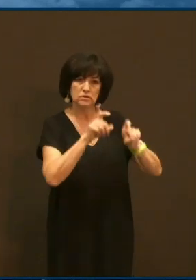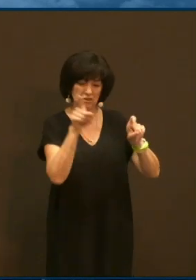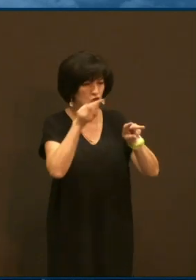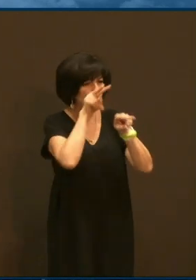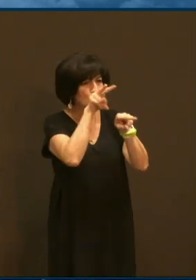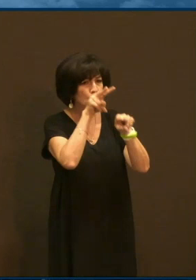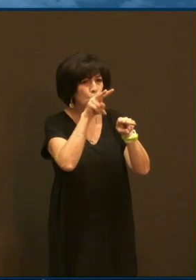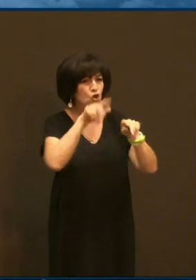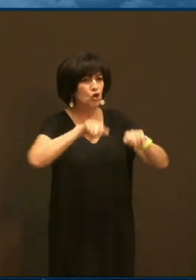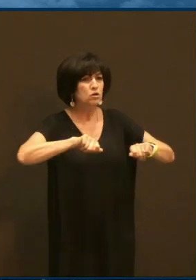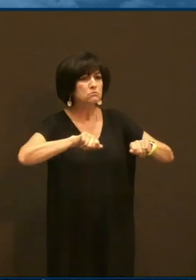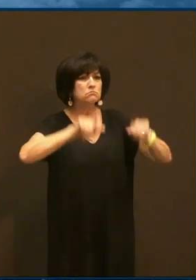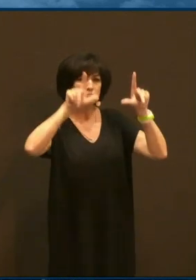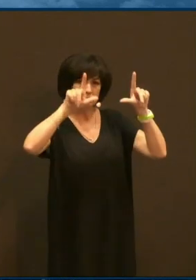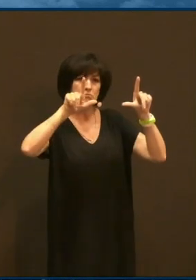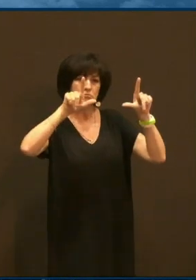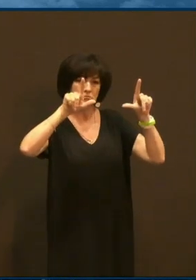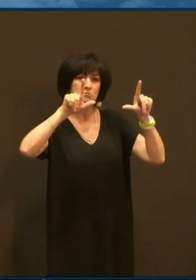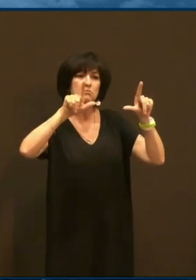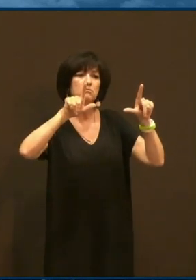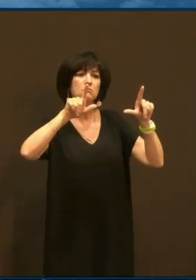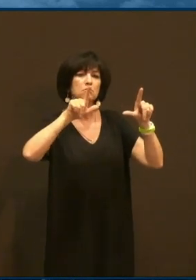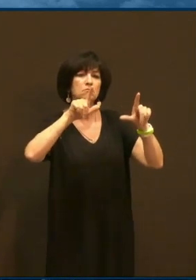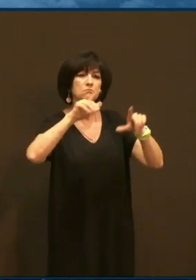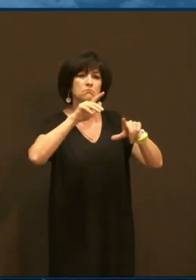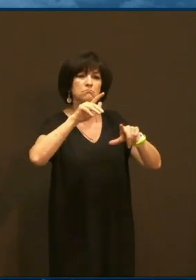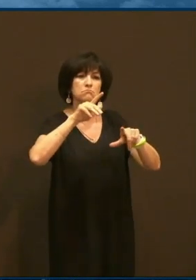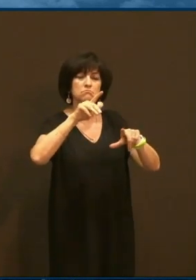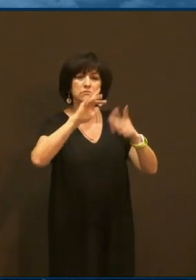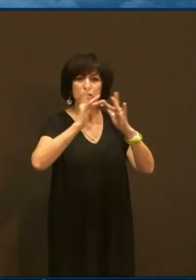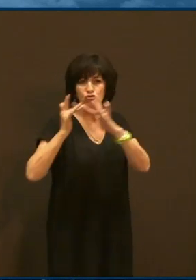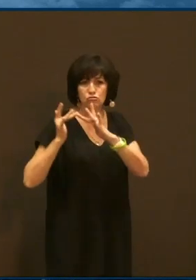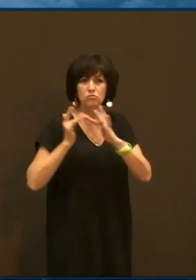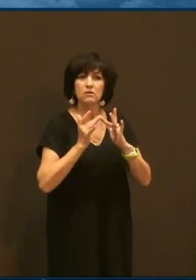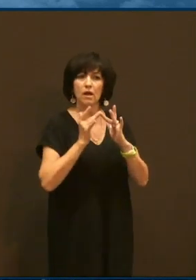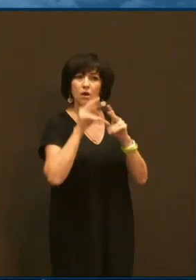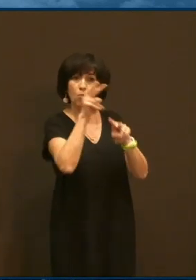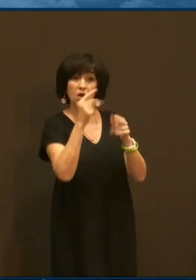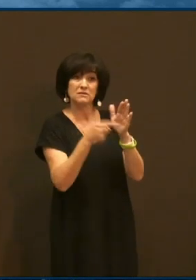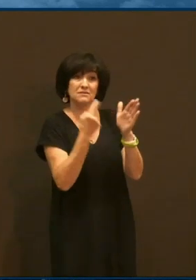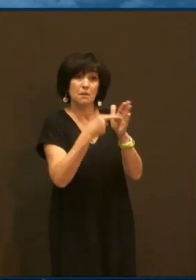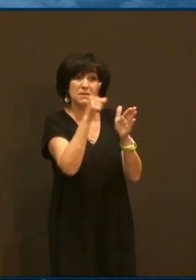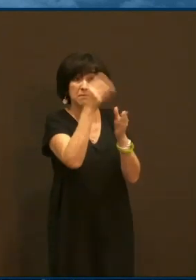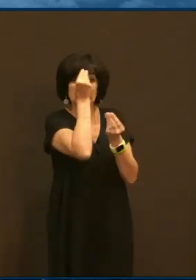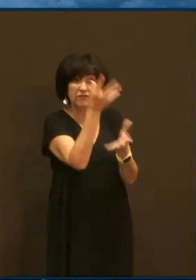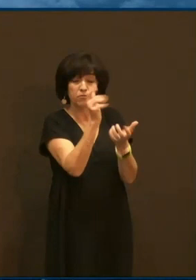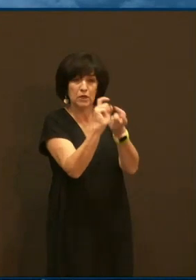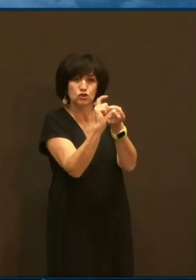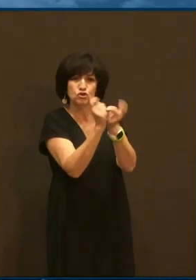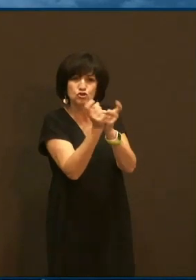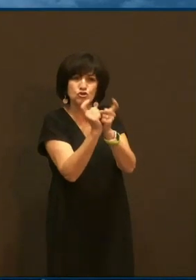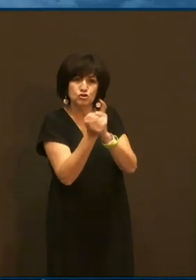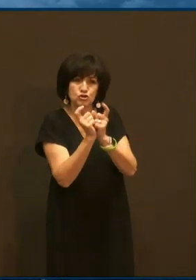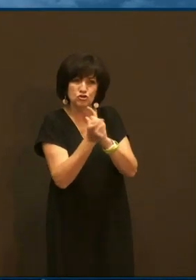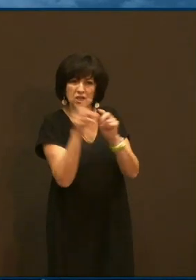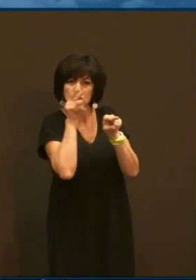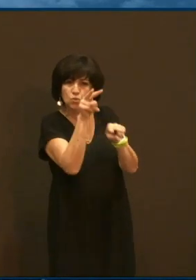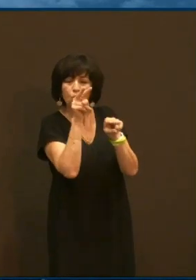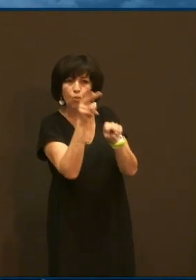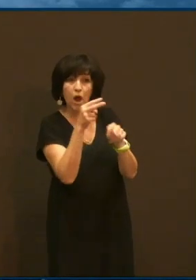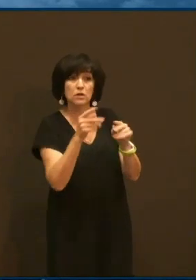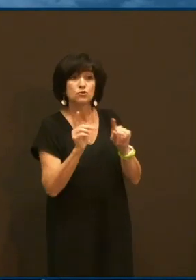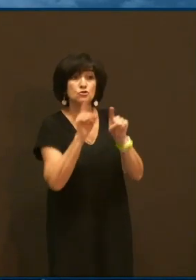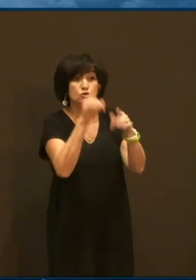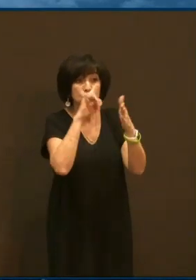and it's important that we have participation and cooperation among the public as well. No, absolutely, and I think I'll cover